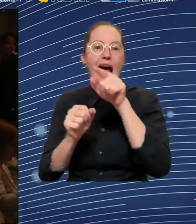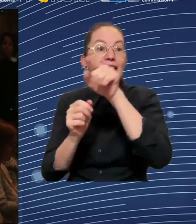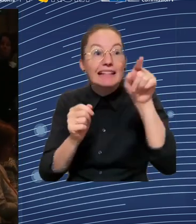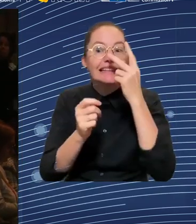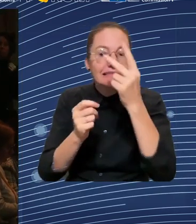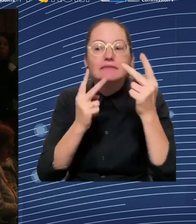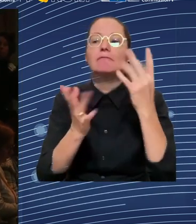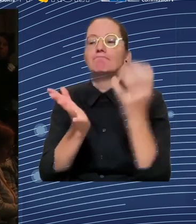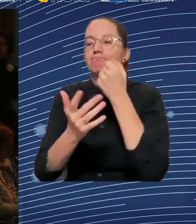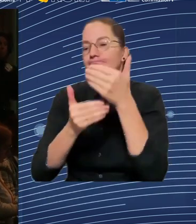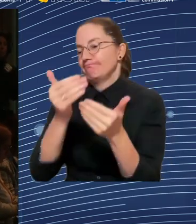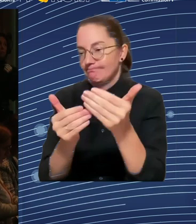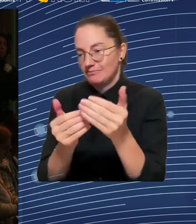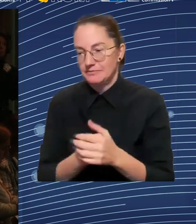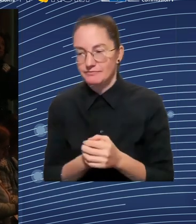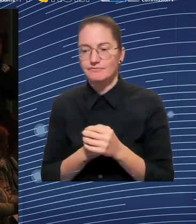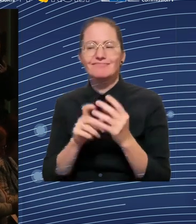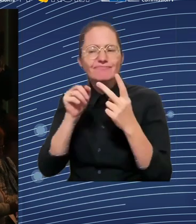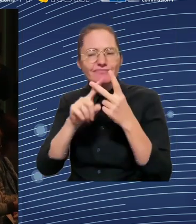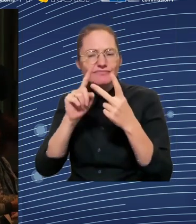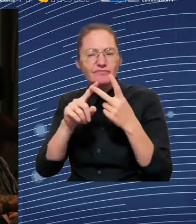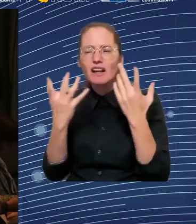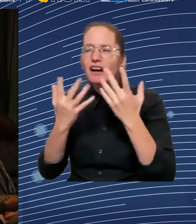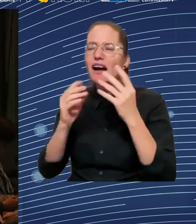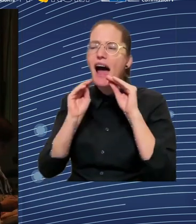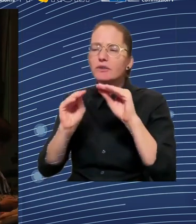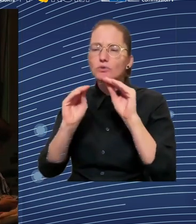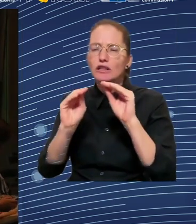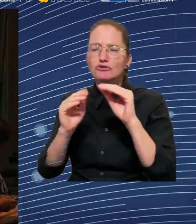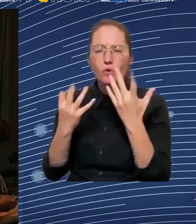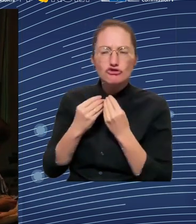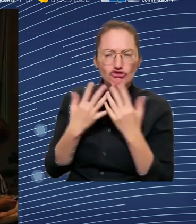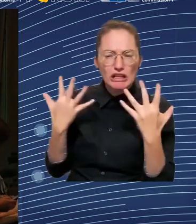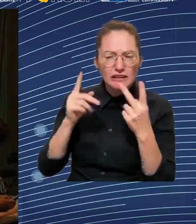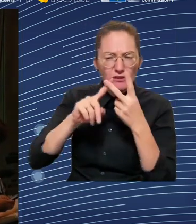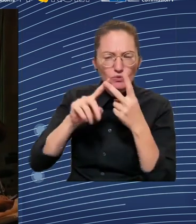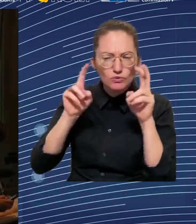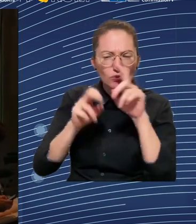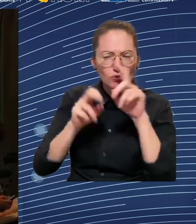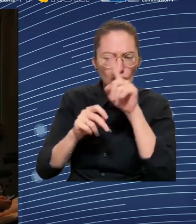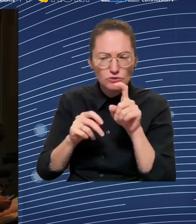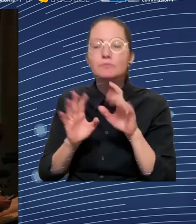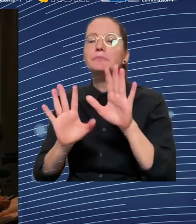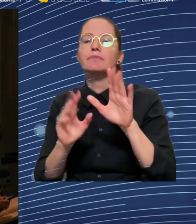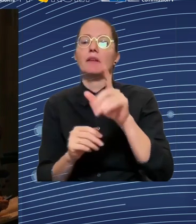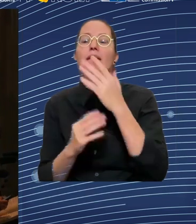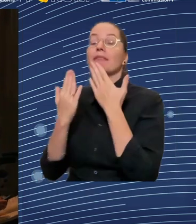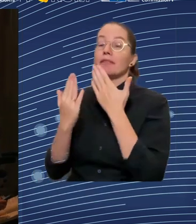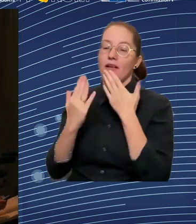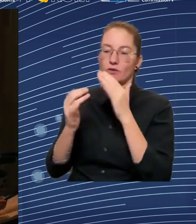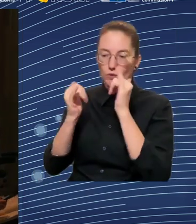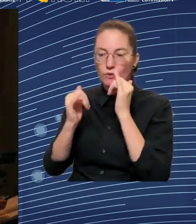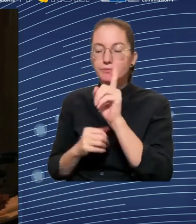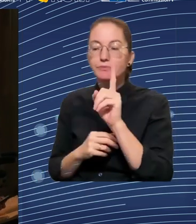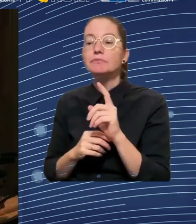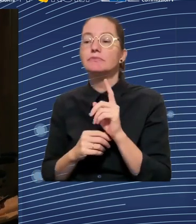one of the main drivers of labor shortage. I would like to know, when you talk about the gender segregation, why it is approached in binary terms?